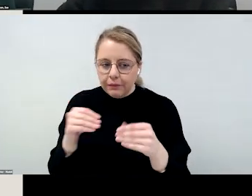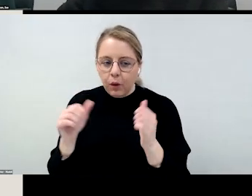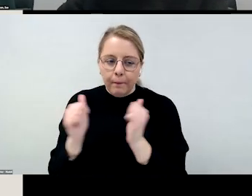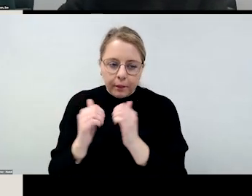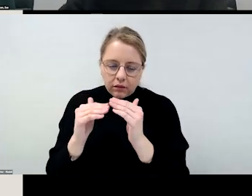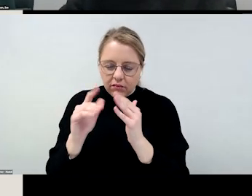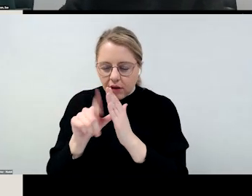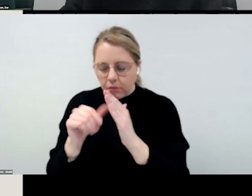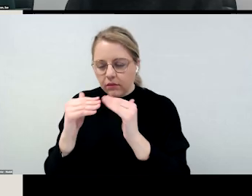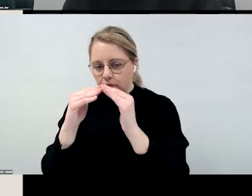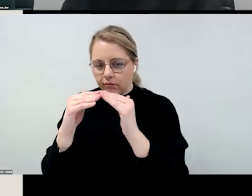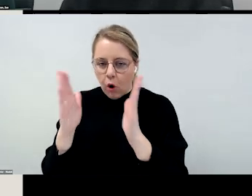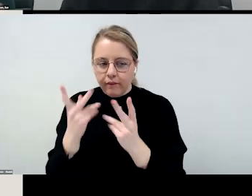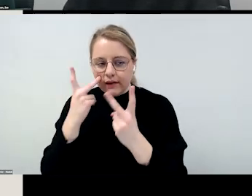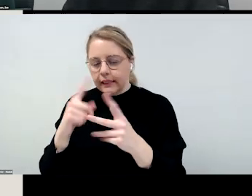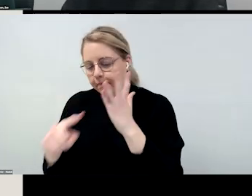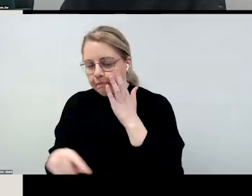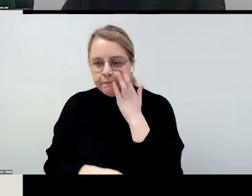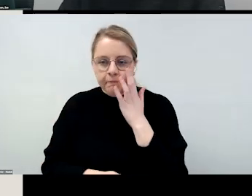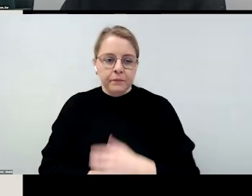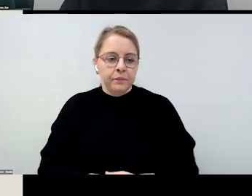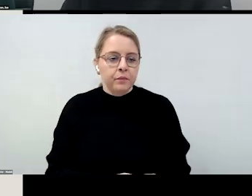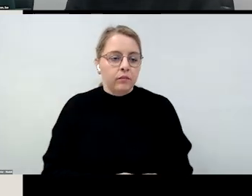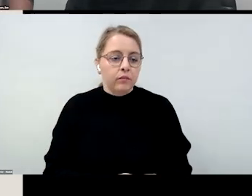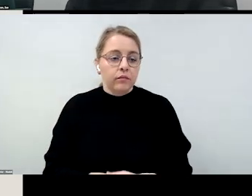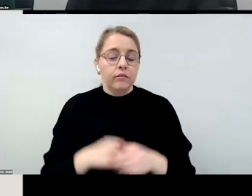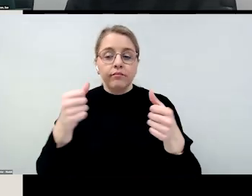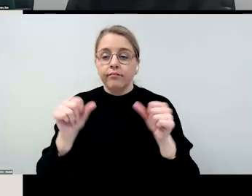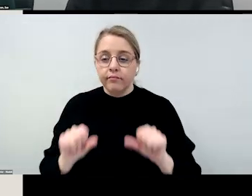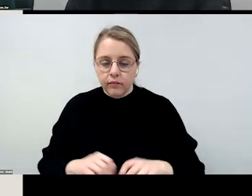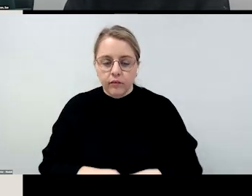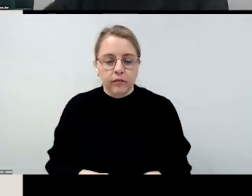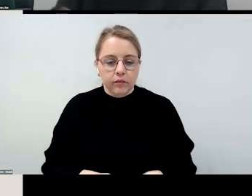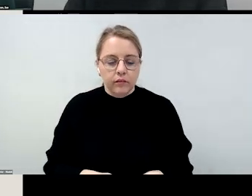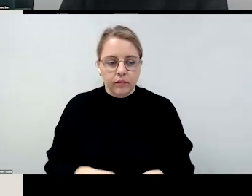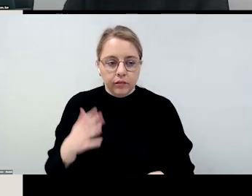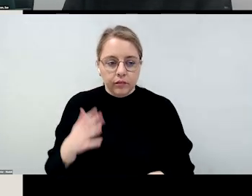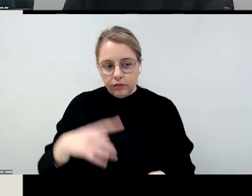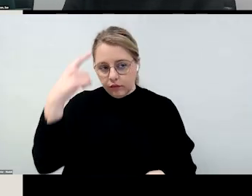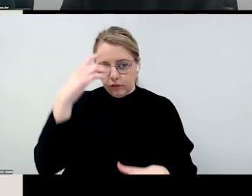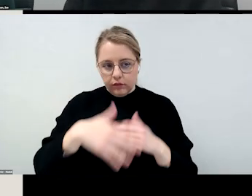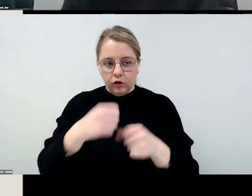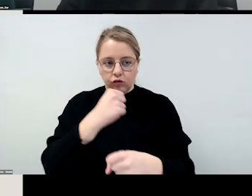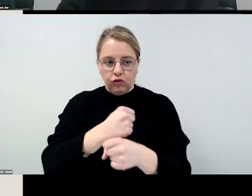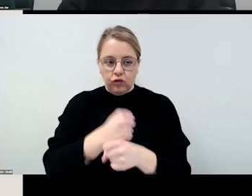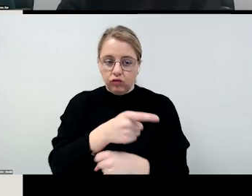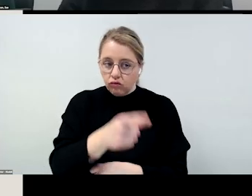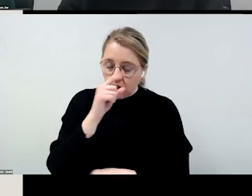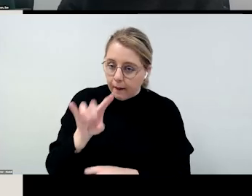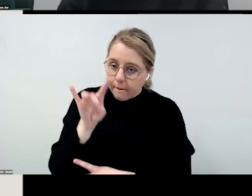times. As we move on to the next part of George's story, I'd like you to think about George's capacity to pay and